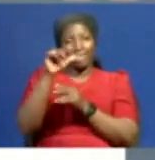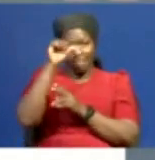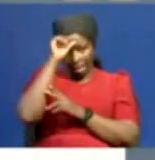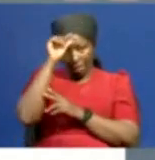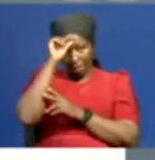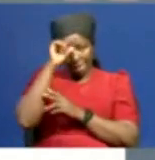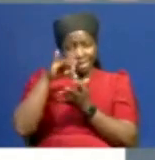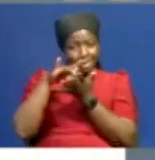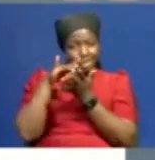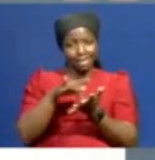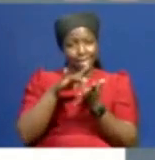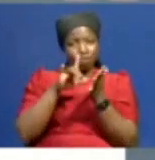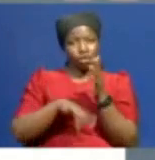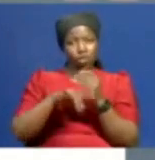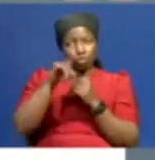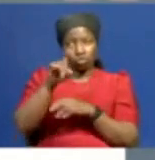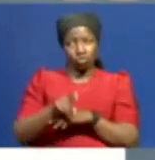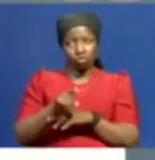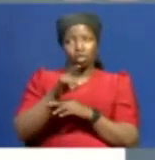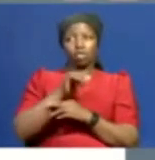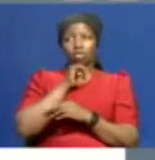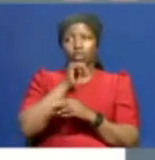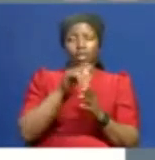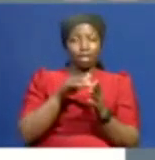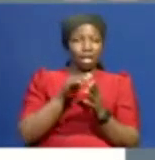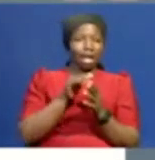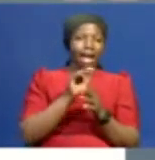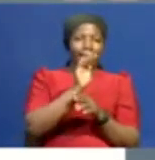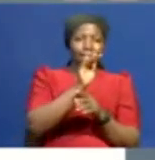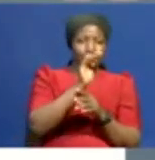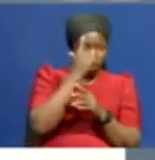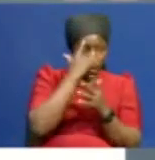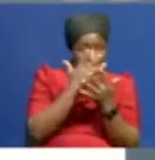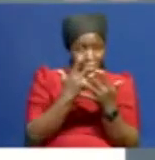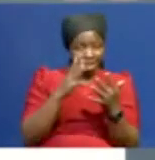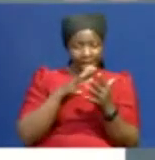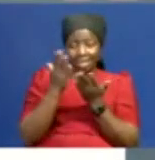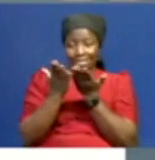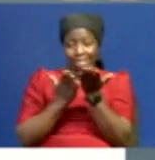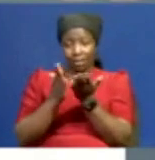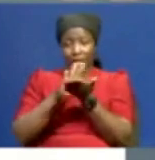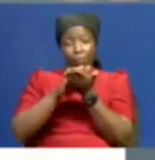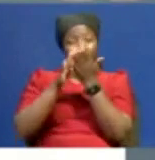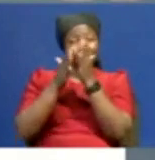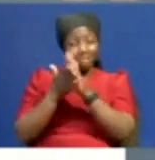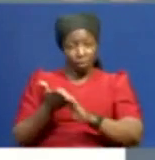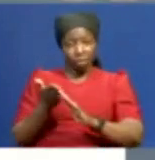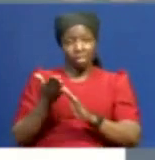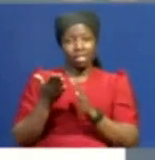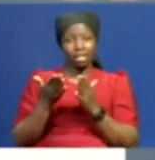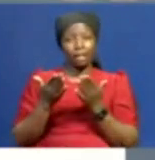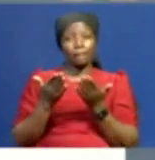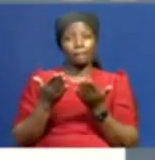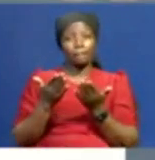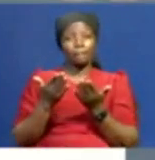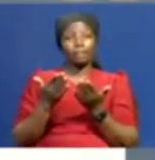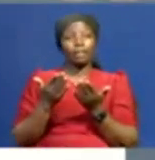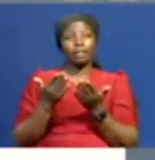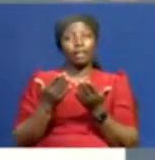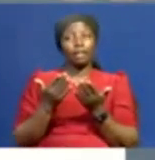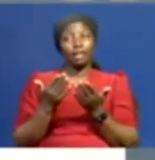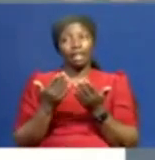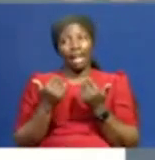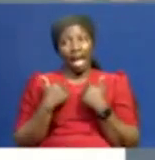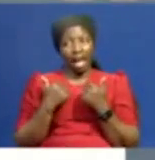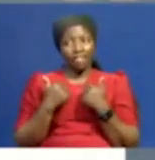that you shouldn't place an order for goods and services without the corresponding availability